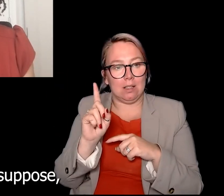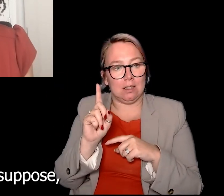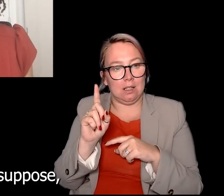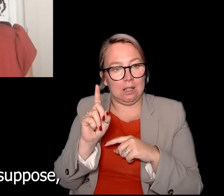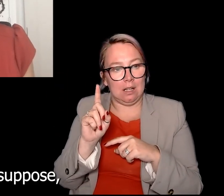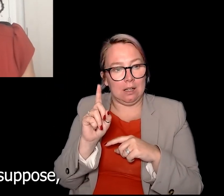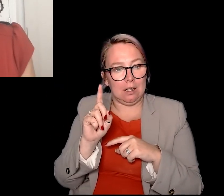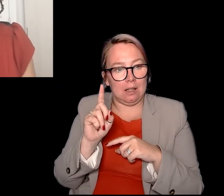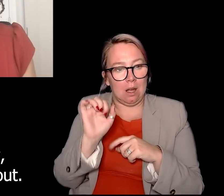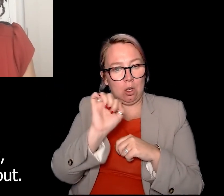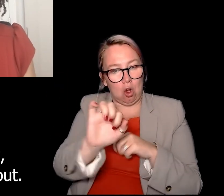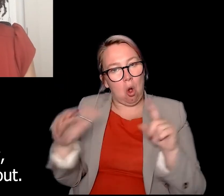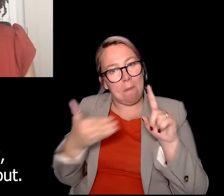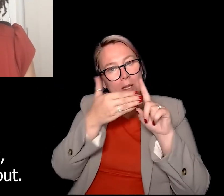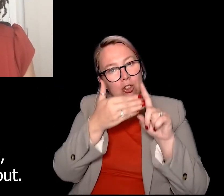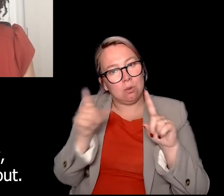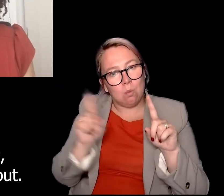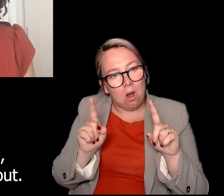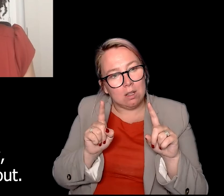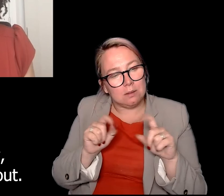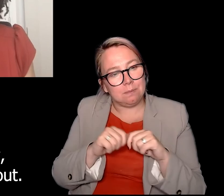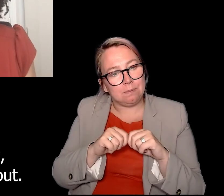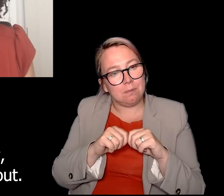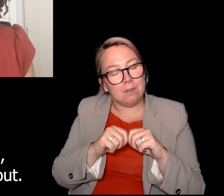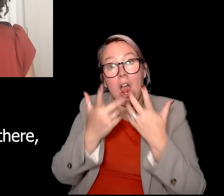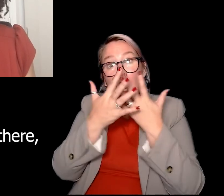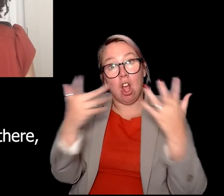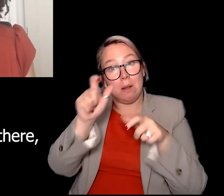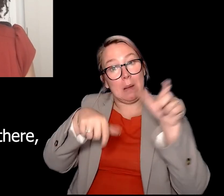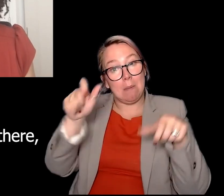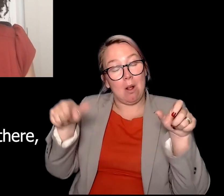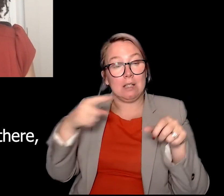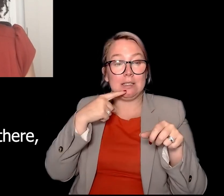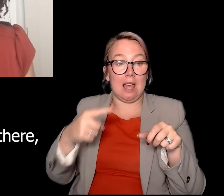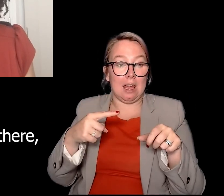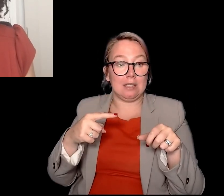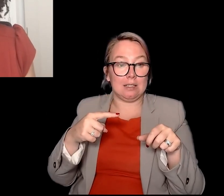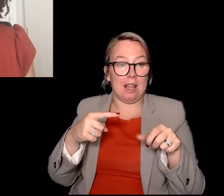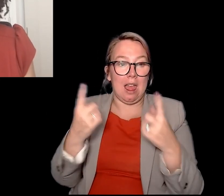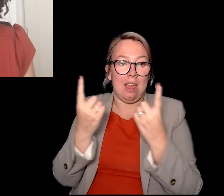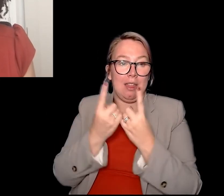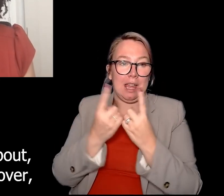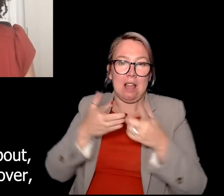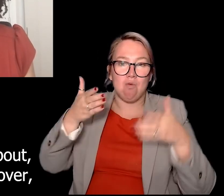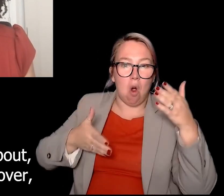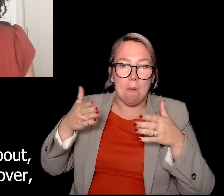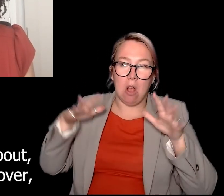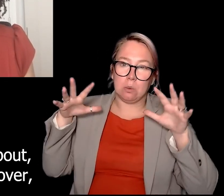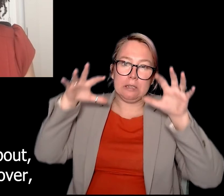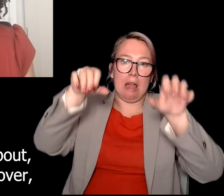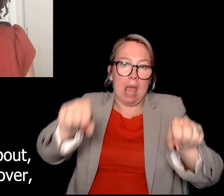who are a bit less familiar, I suppose, let us know obviously what the mission is about. But let me throw this out there. A lot of people have said,